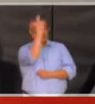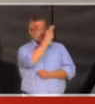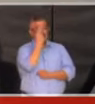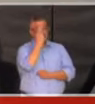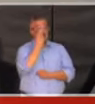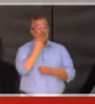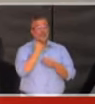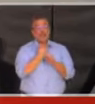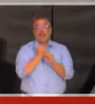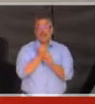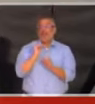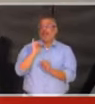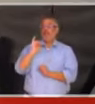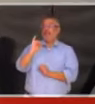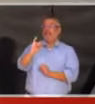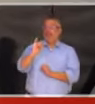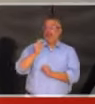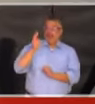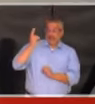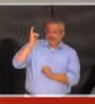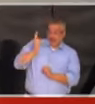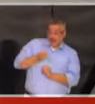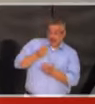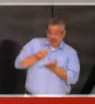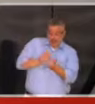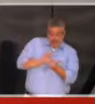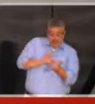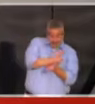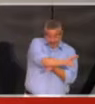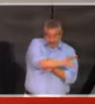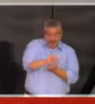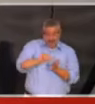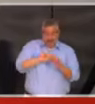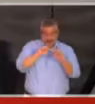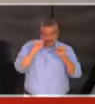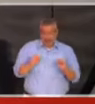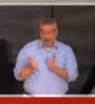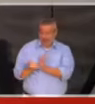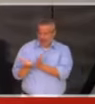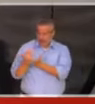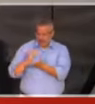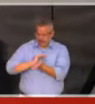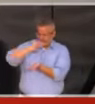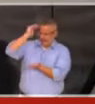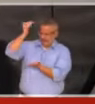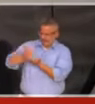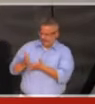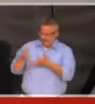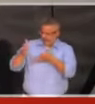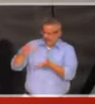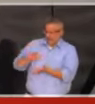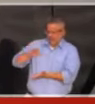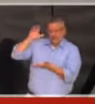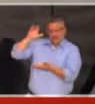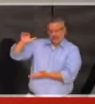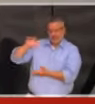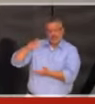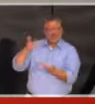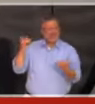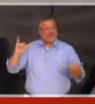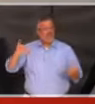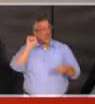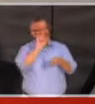making historic investments in higher education. It's because we had an historic budget surplus this year, testament to your hard